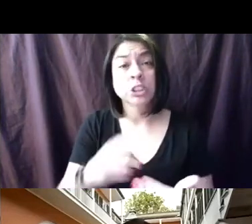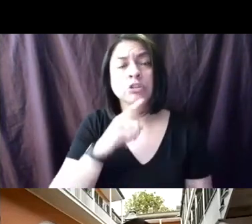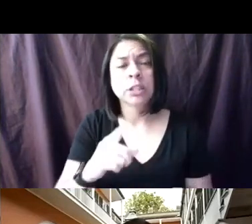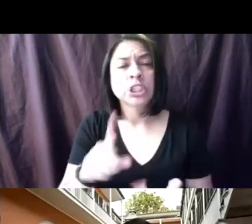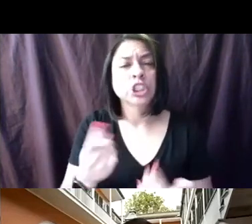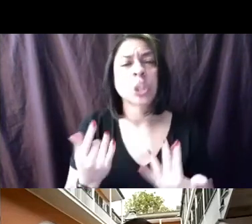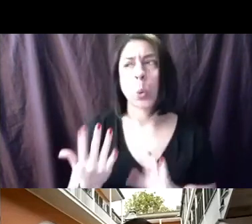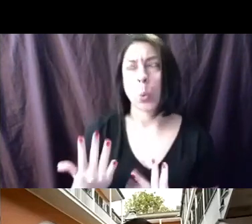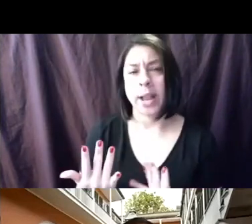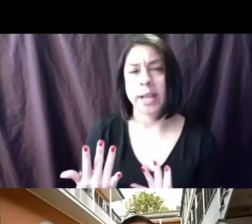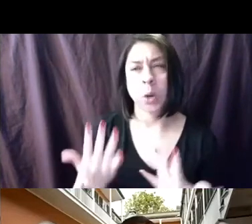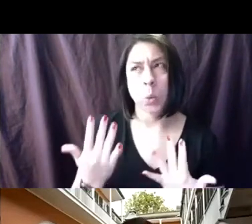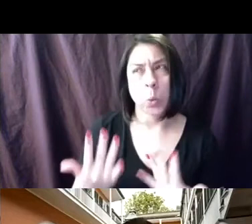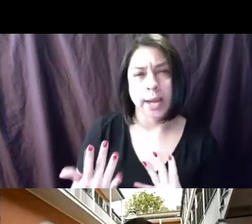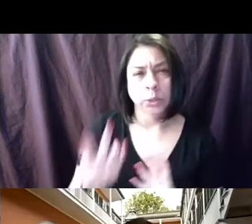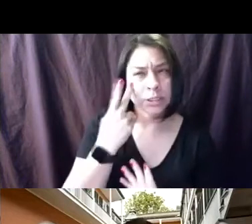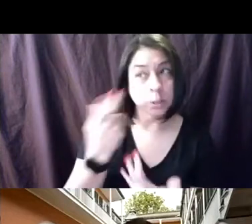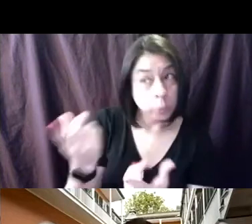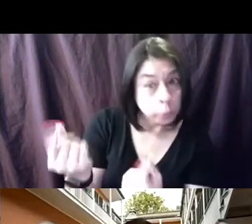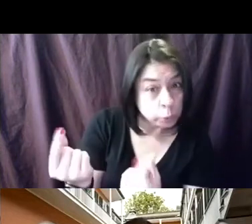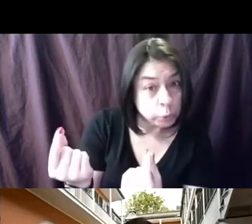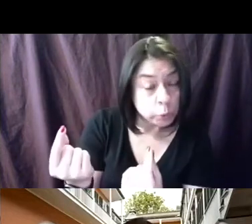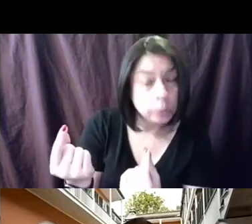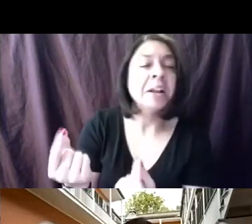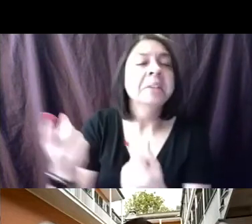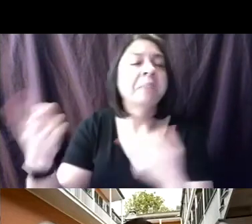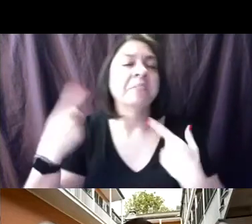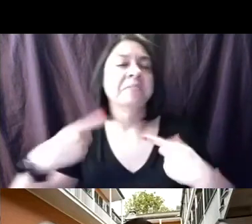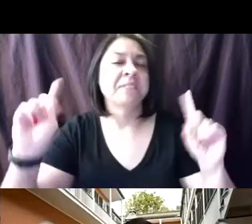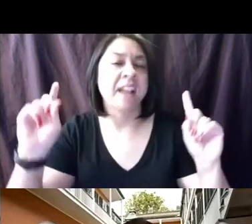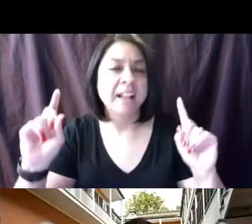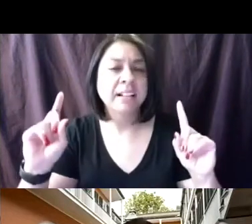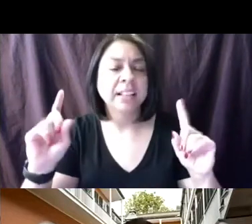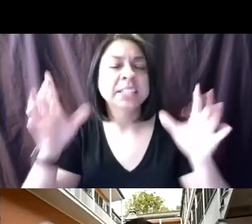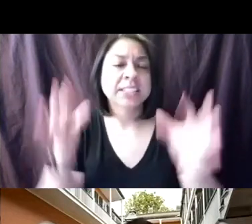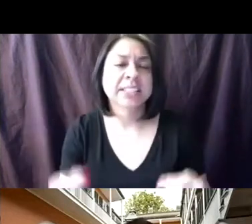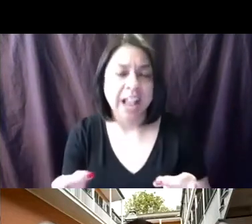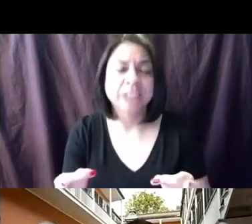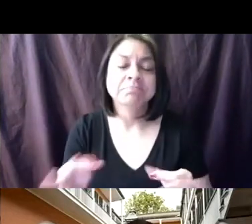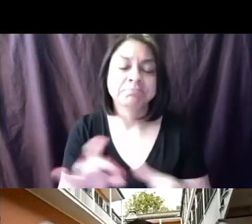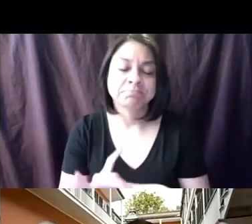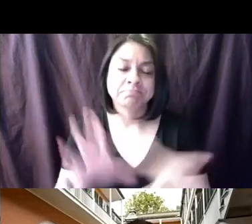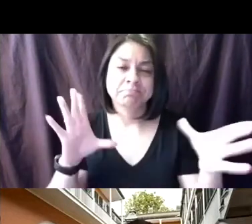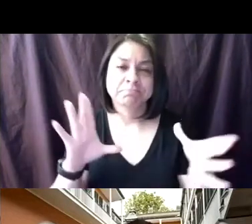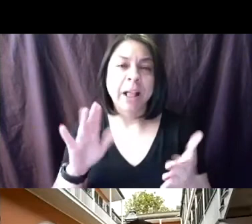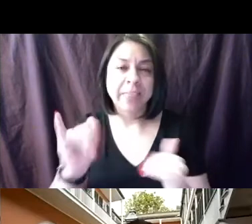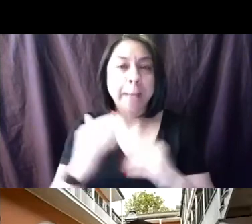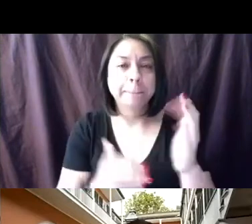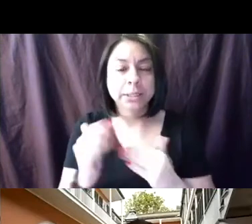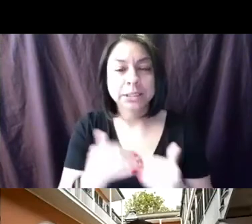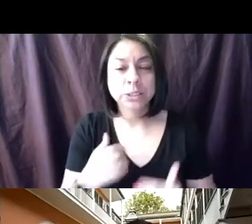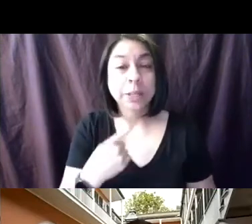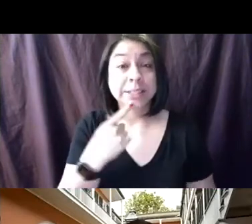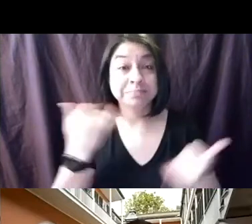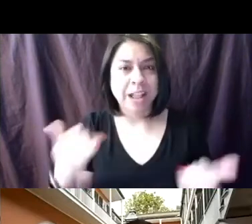just waiting just to see, you know, what they were gonna do. So they finally decided to let it go. And, you know, that I said, well, this is